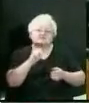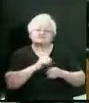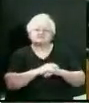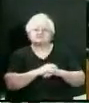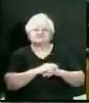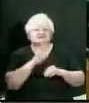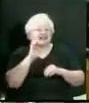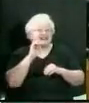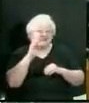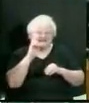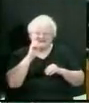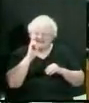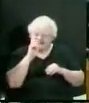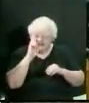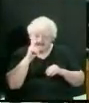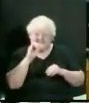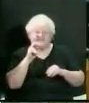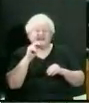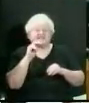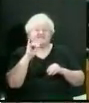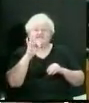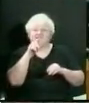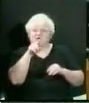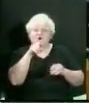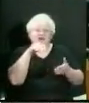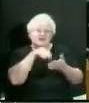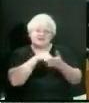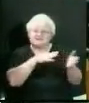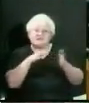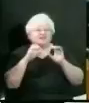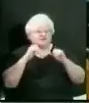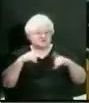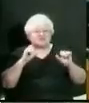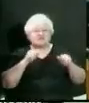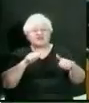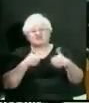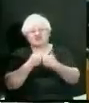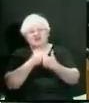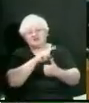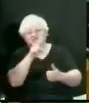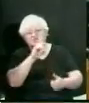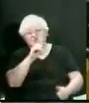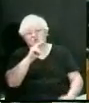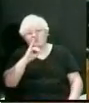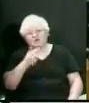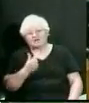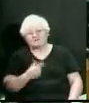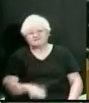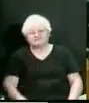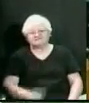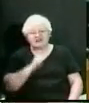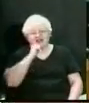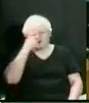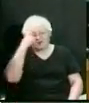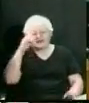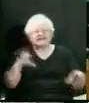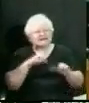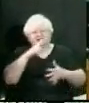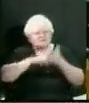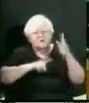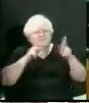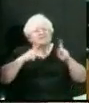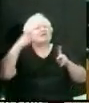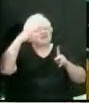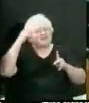fits the plan, that can still be challenged and changed when we're dealing with zoning changes. So I don't think it does what anybody thinks